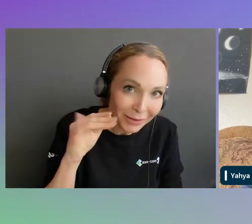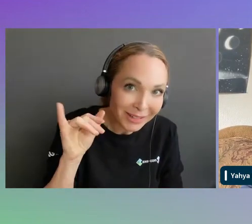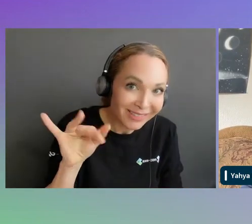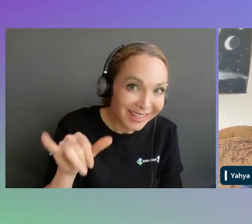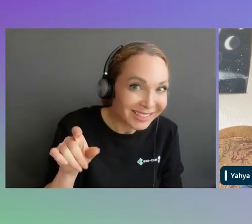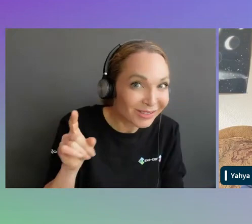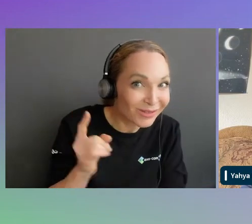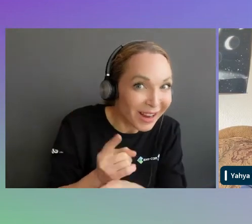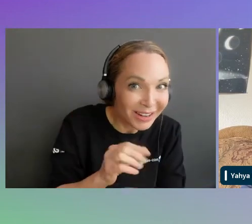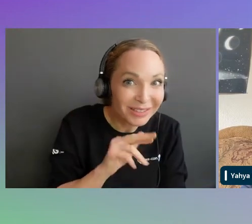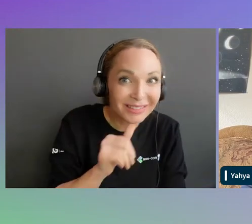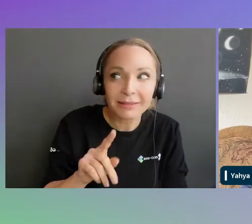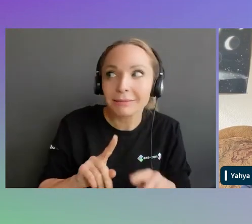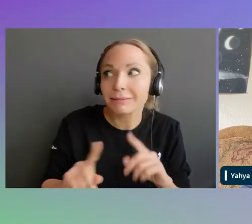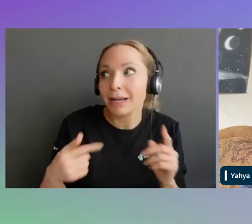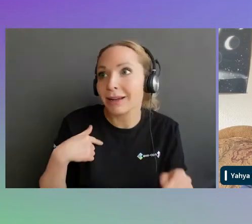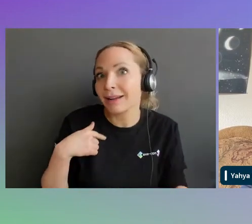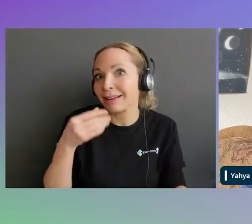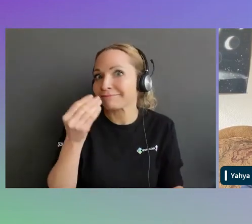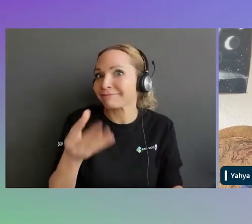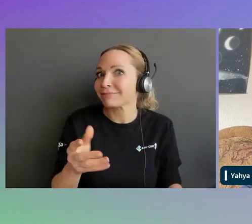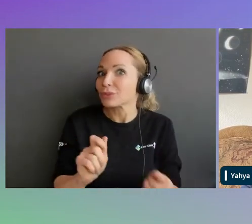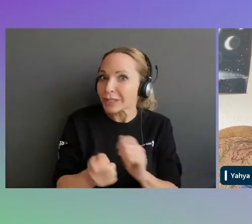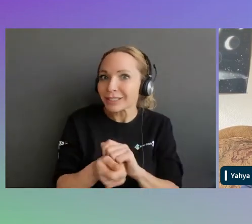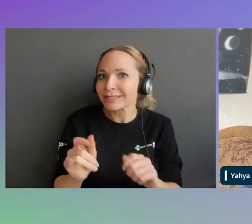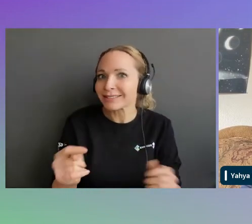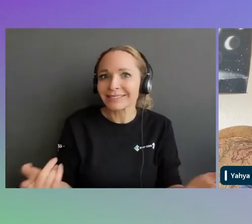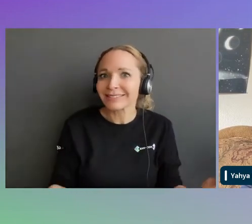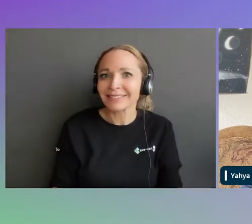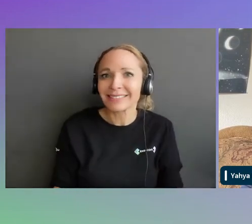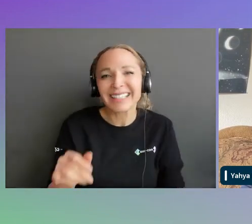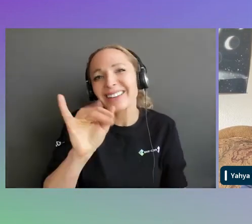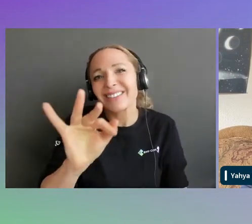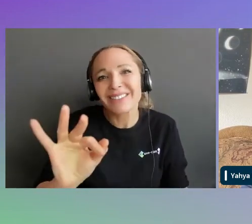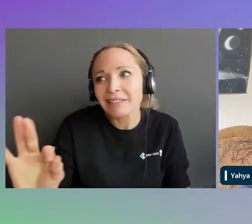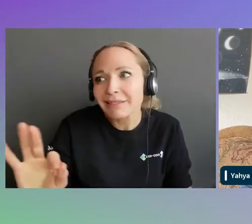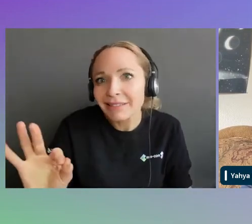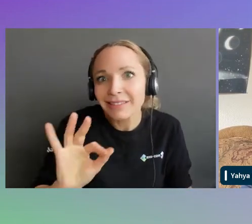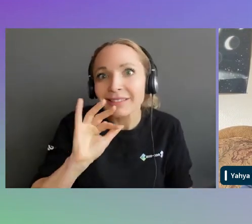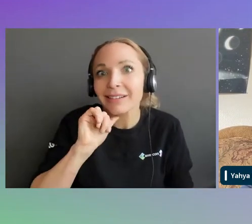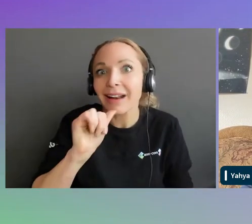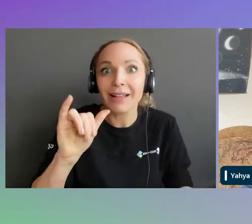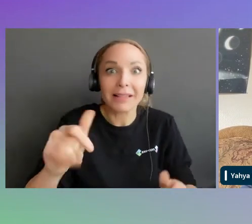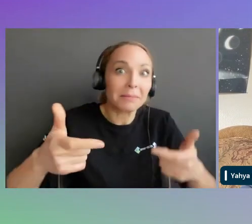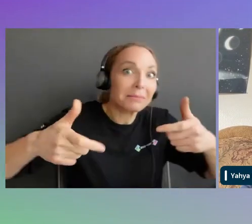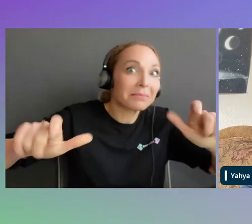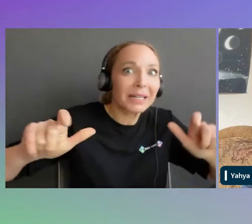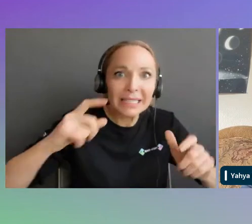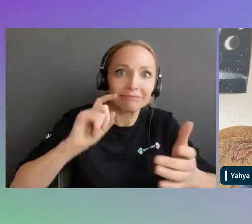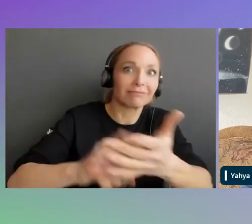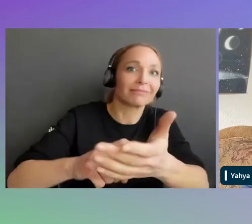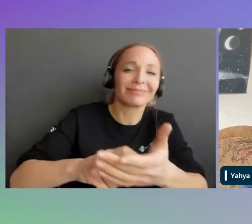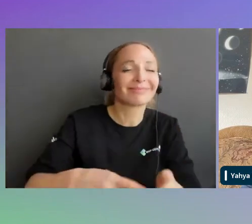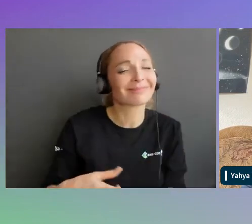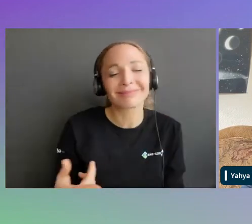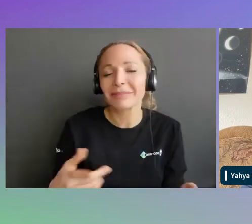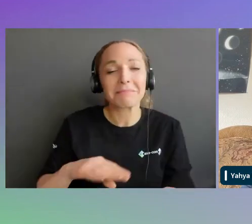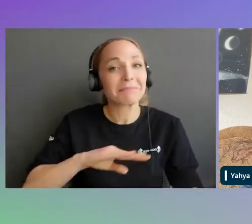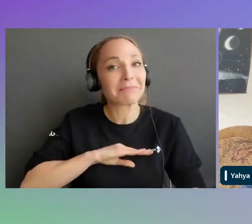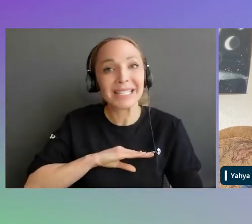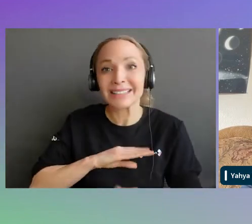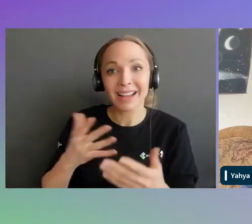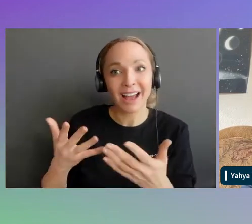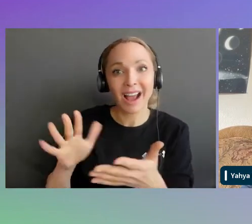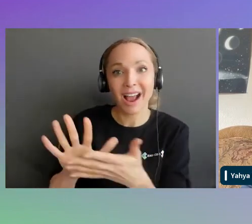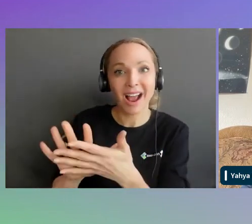it, right? If it's not that visibly different and it meets contrast ratios, just do it and then ask for forgiveness kind of